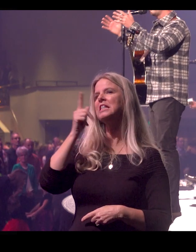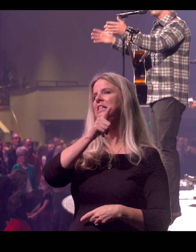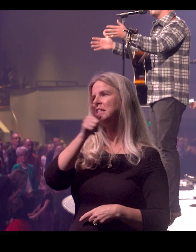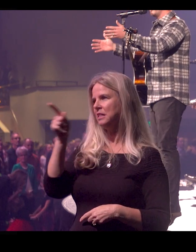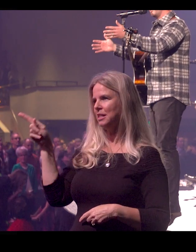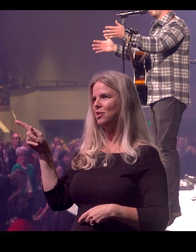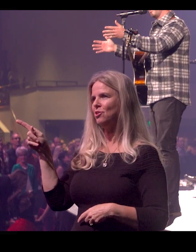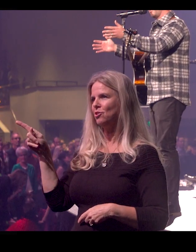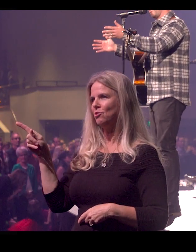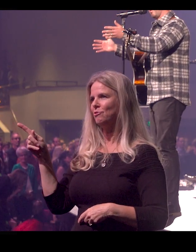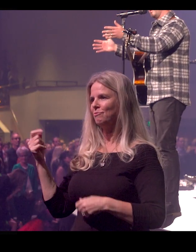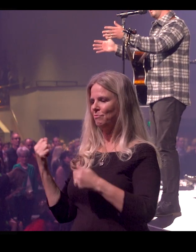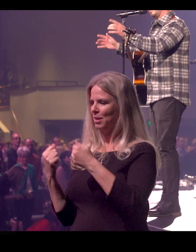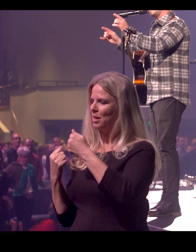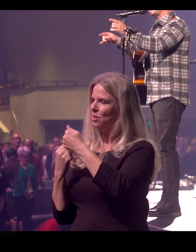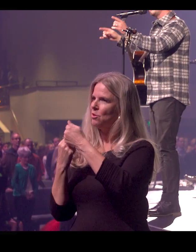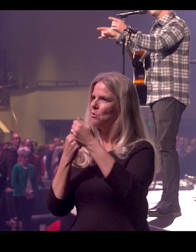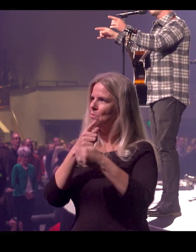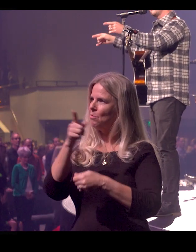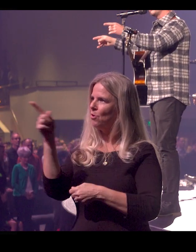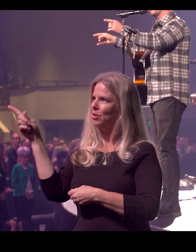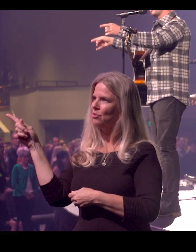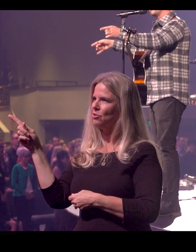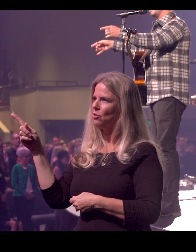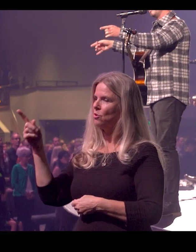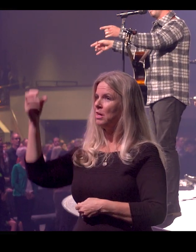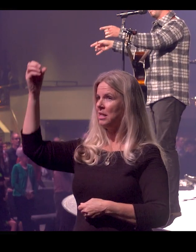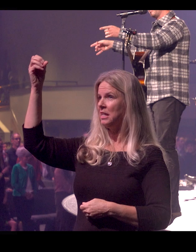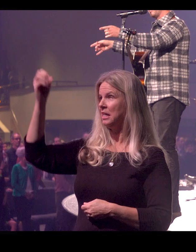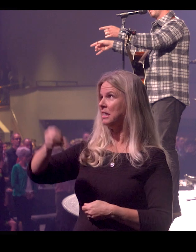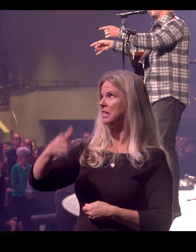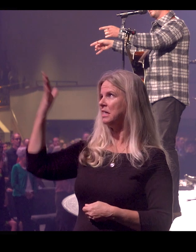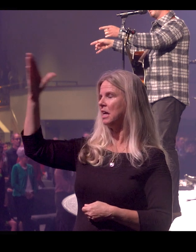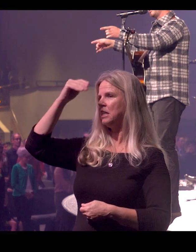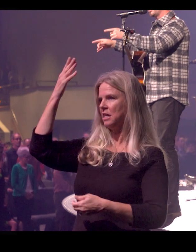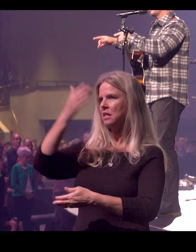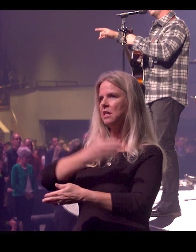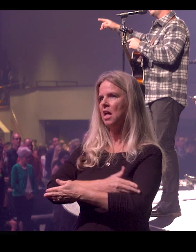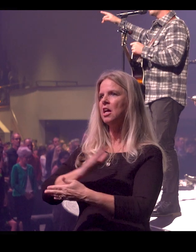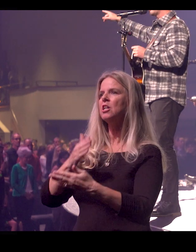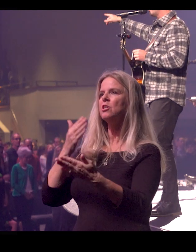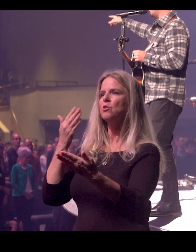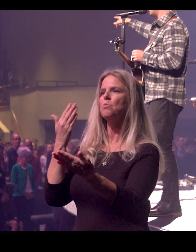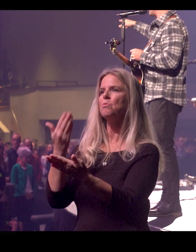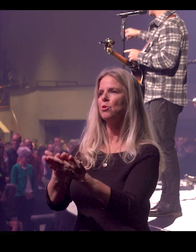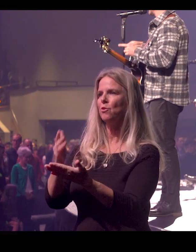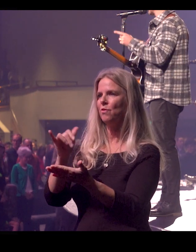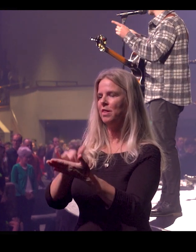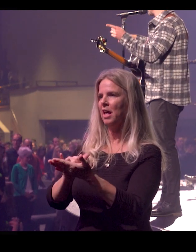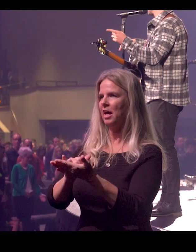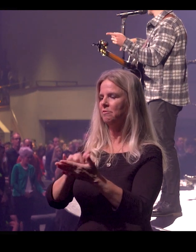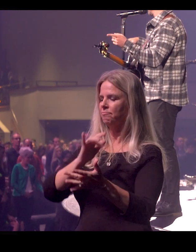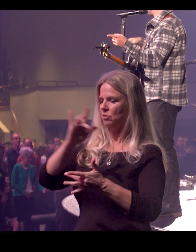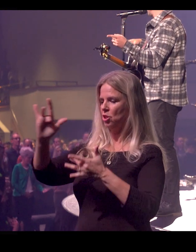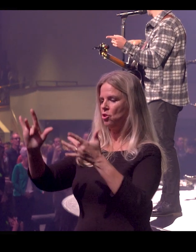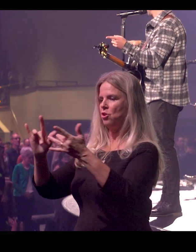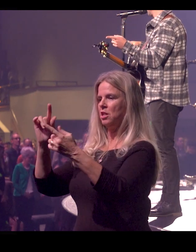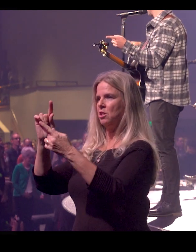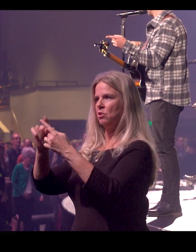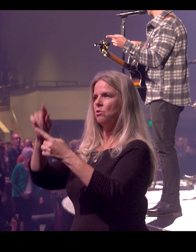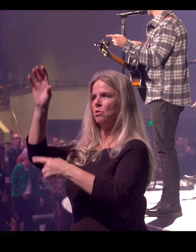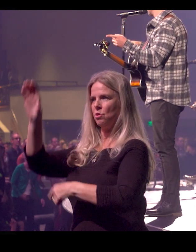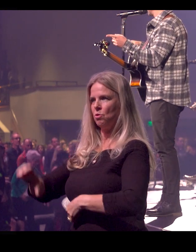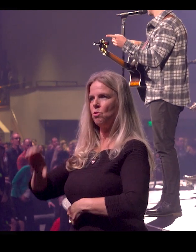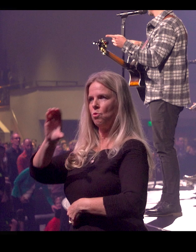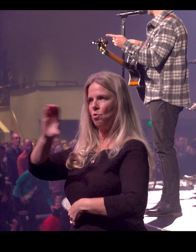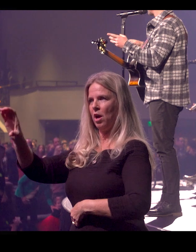it. The journey to the cross begins with the manger. And together as a family, we circle around the manger and the